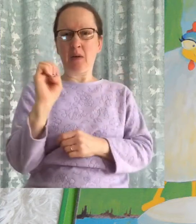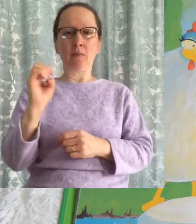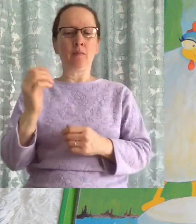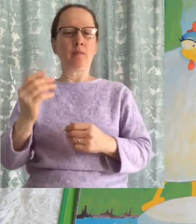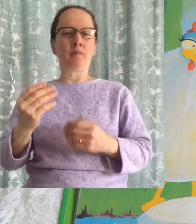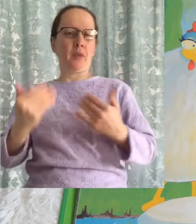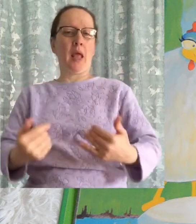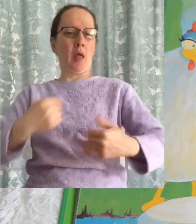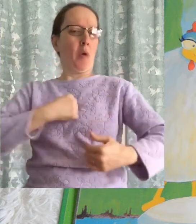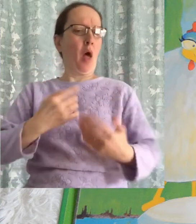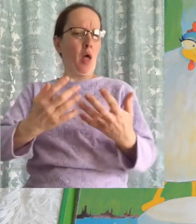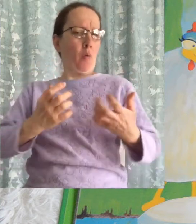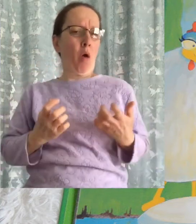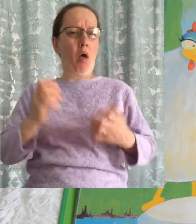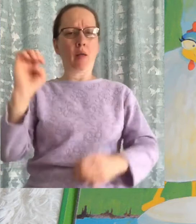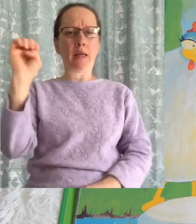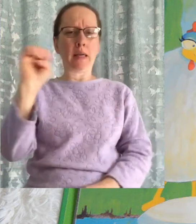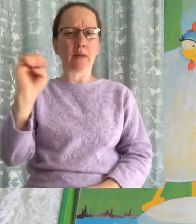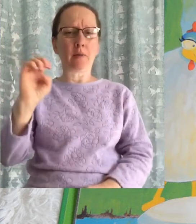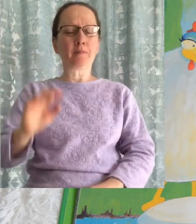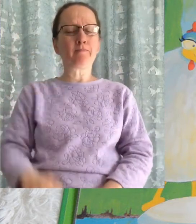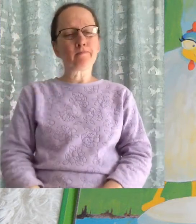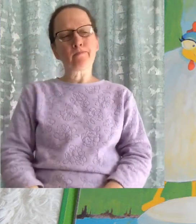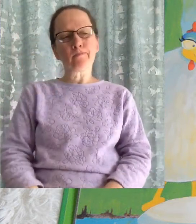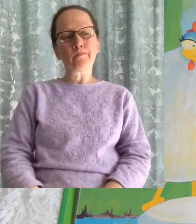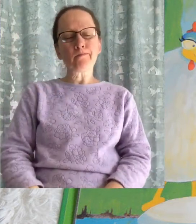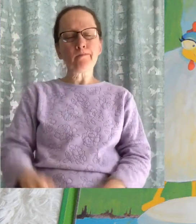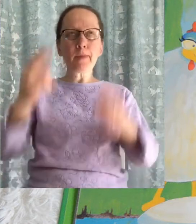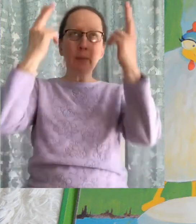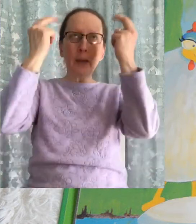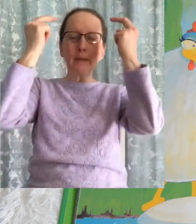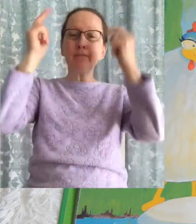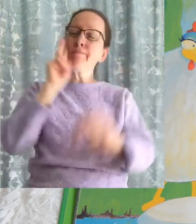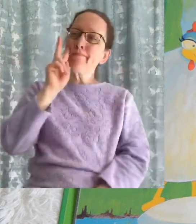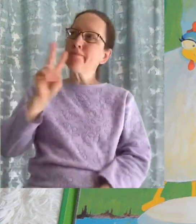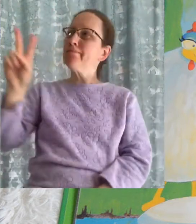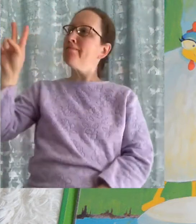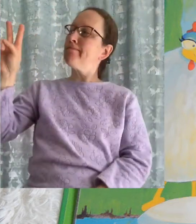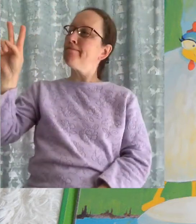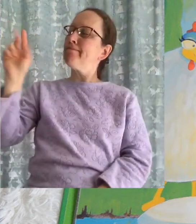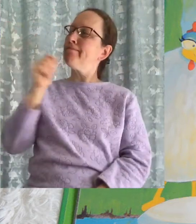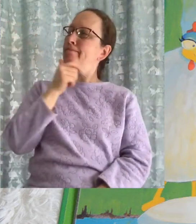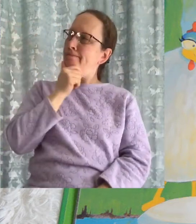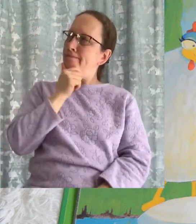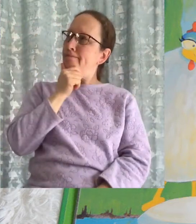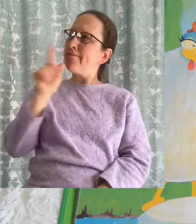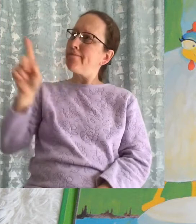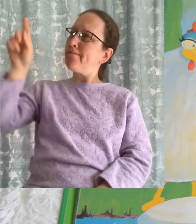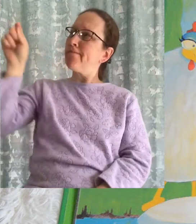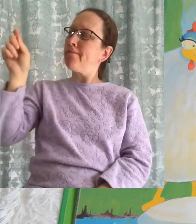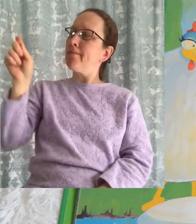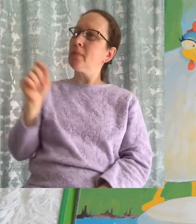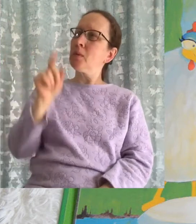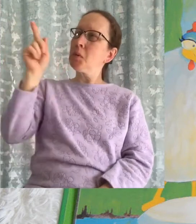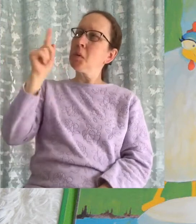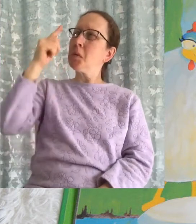but I want it now. The bunny looked up for a moment or two and asked if